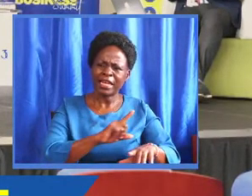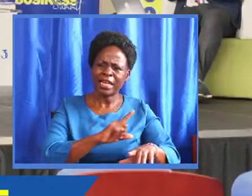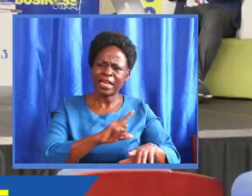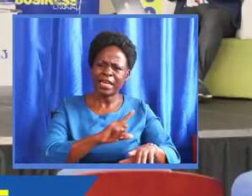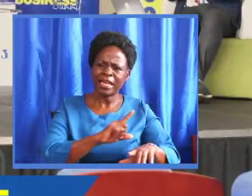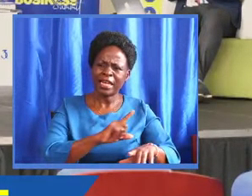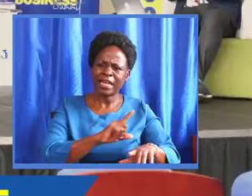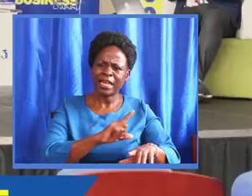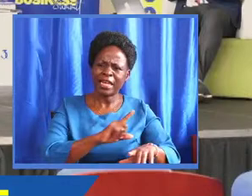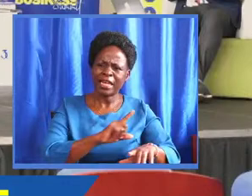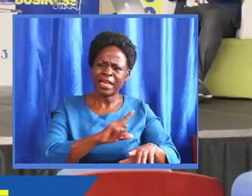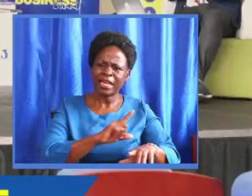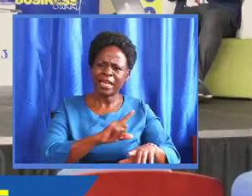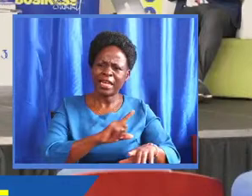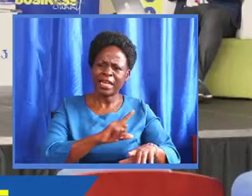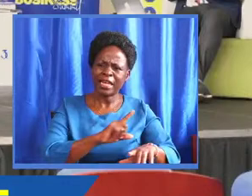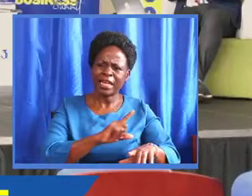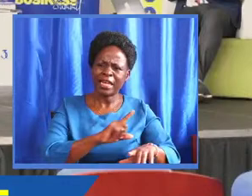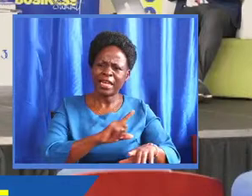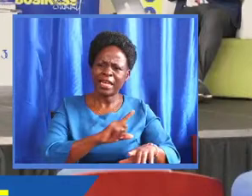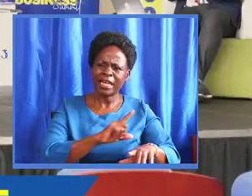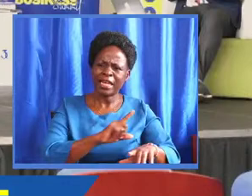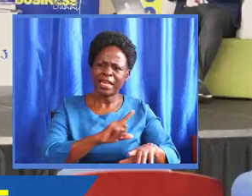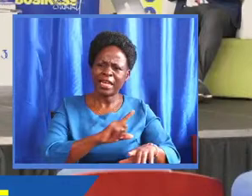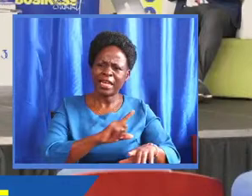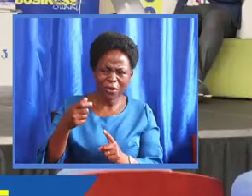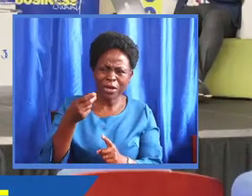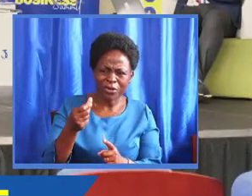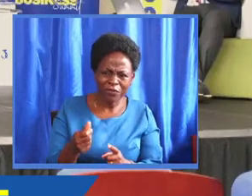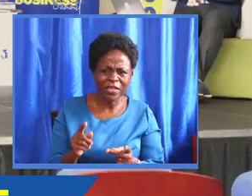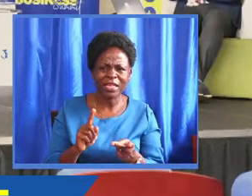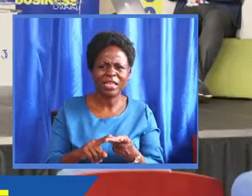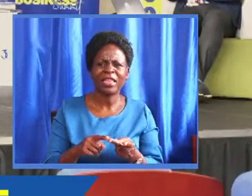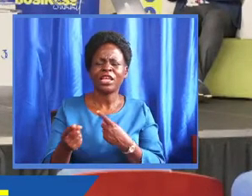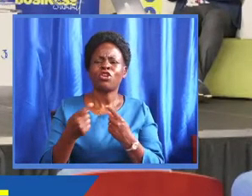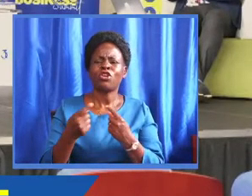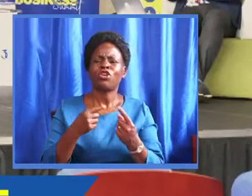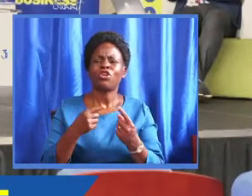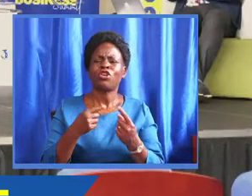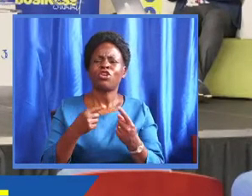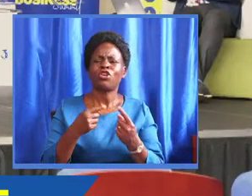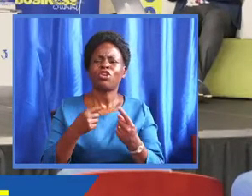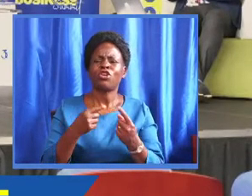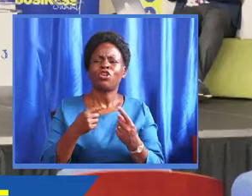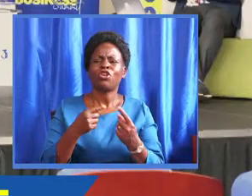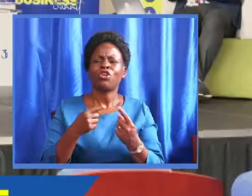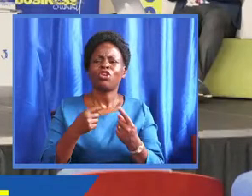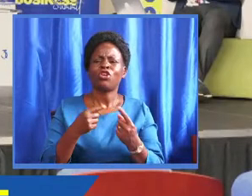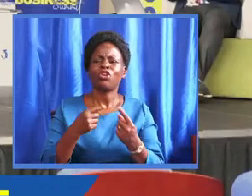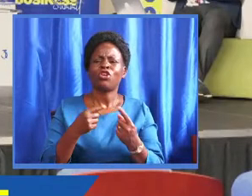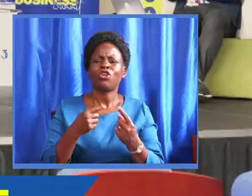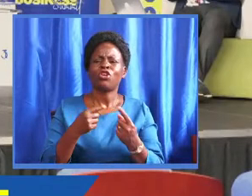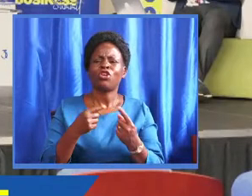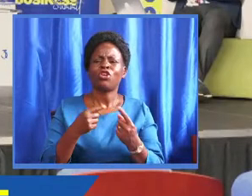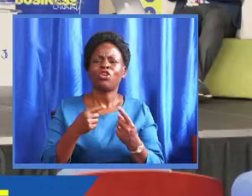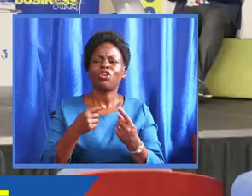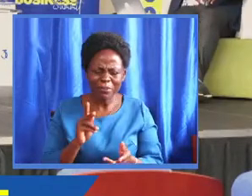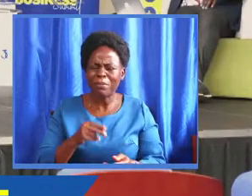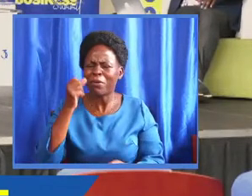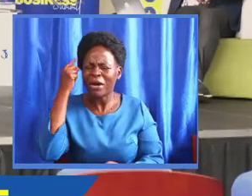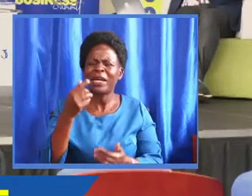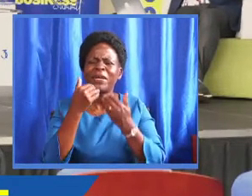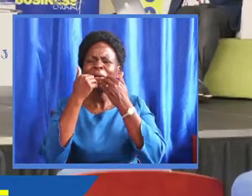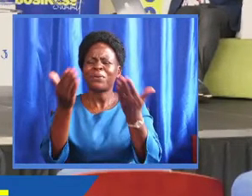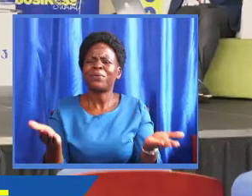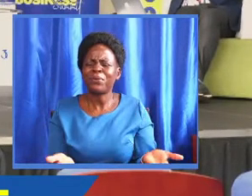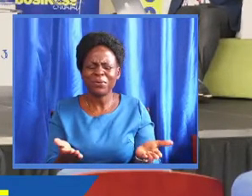from there is a rental fee, then on top of that, the VAT. But again, people do not understand